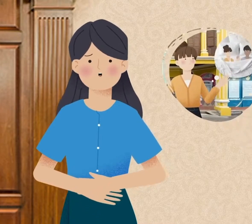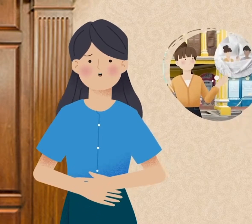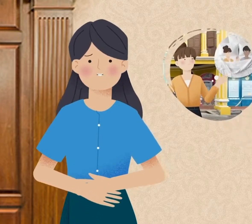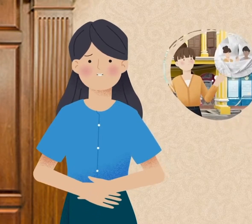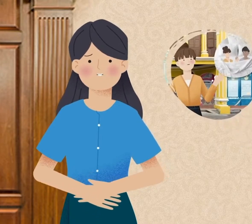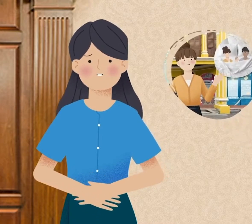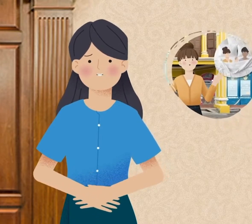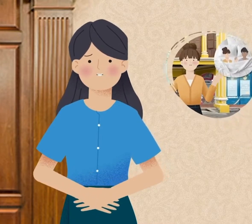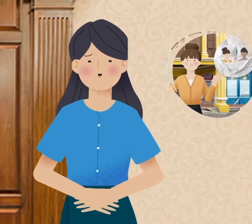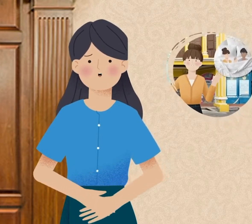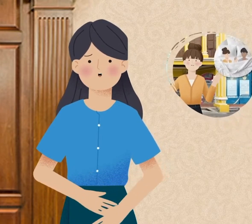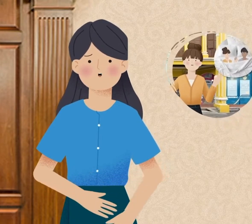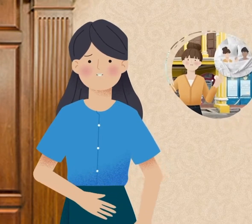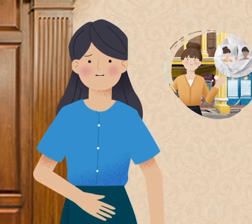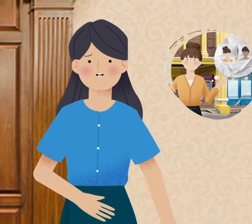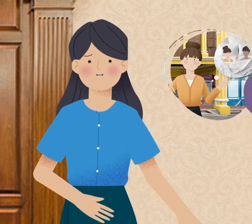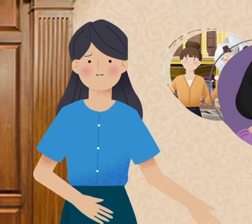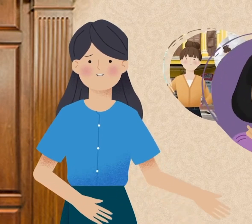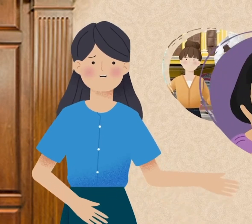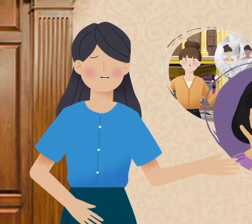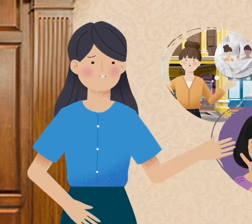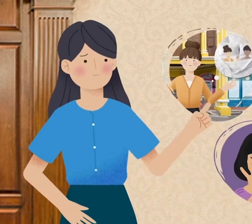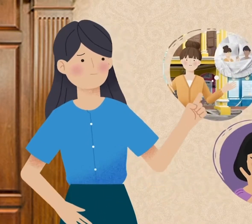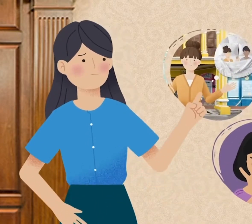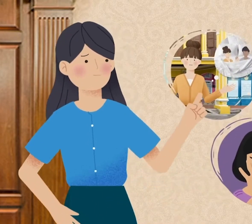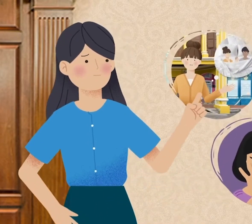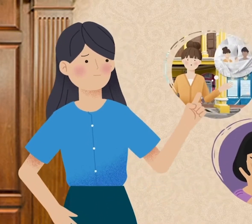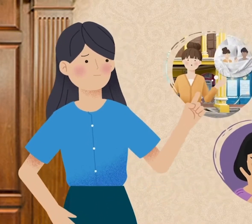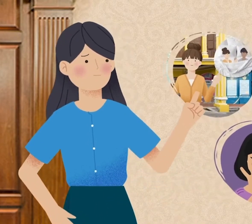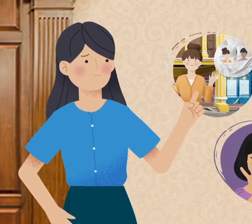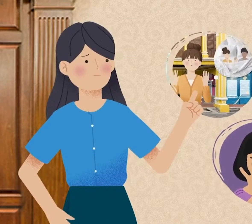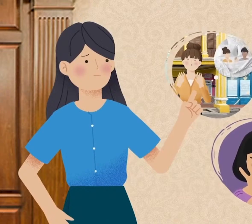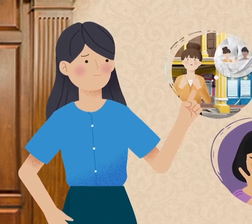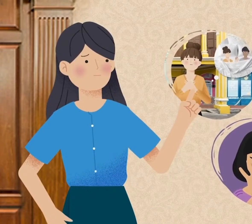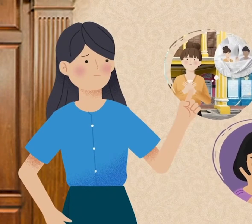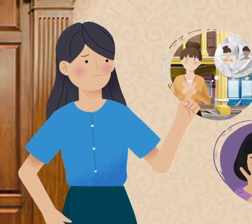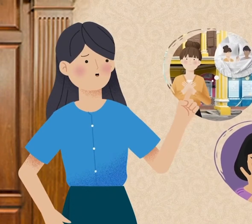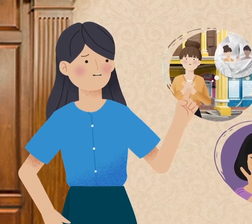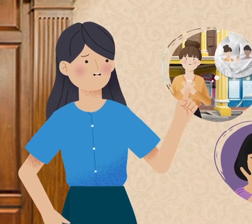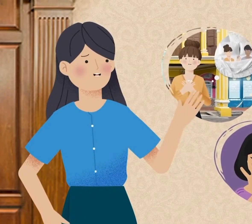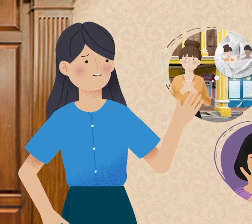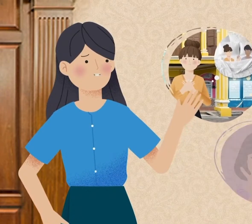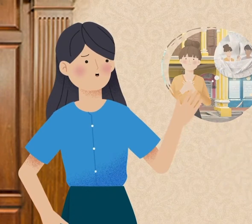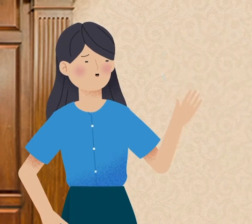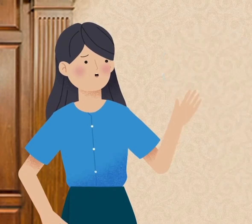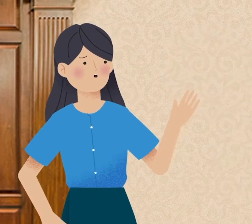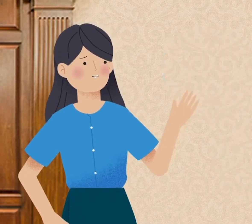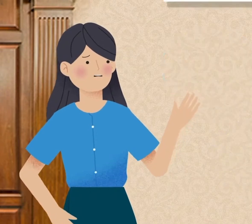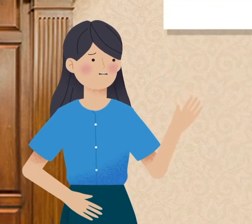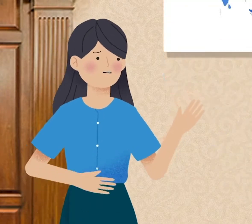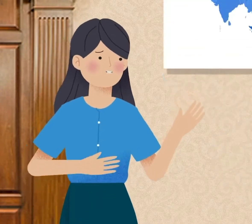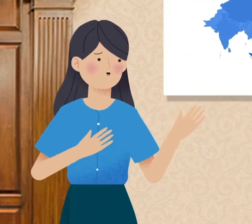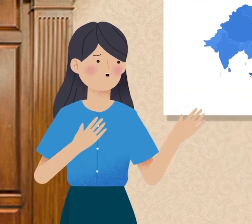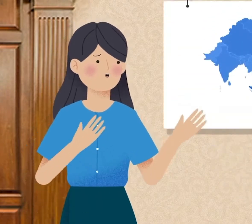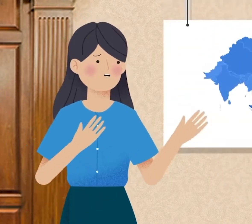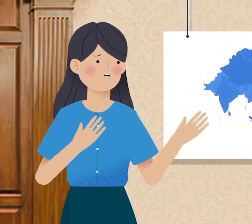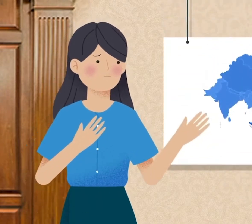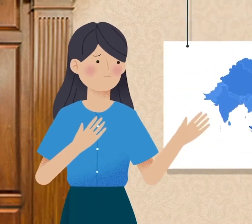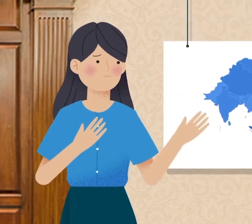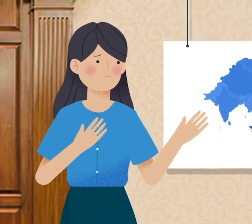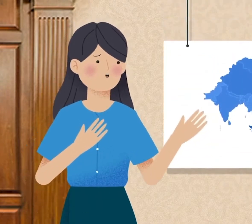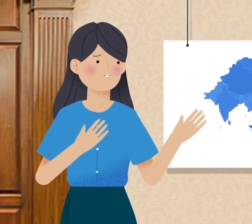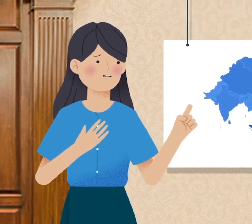sexually transmitted infections, and gender-based violence. But in many countries in the Asia and the